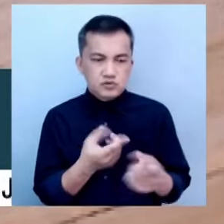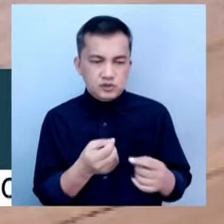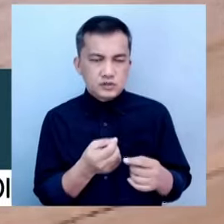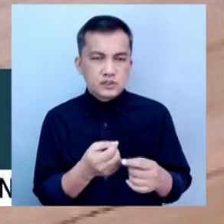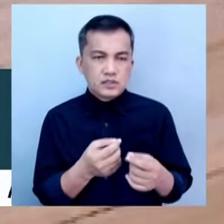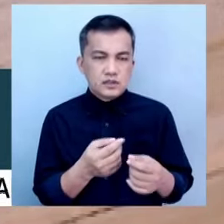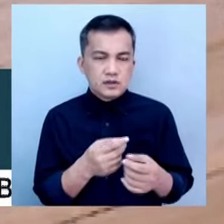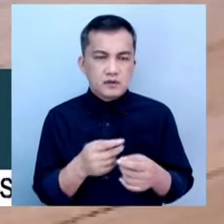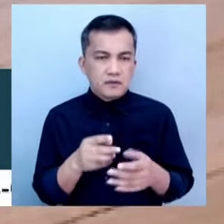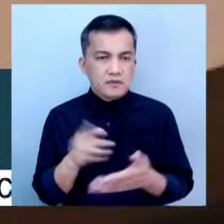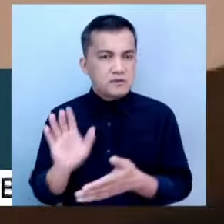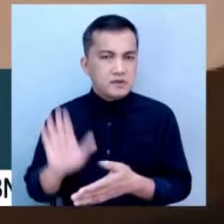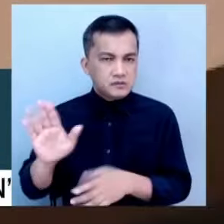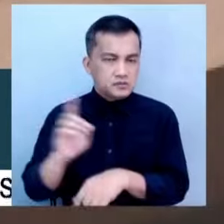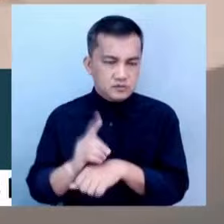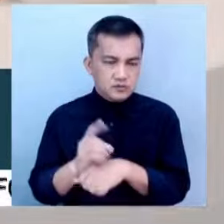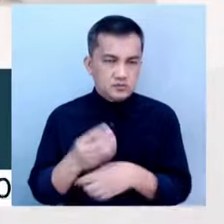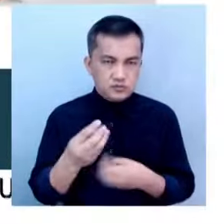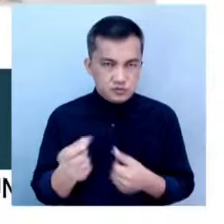problem.